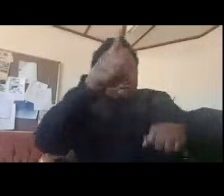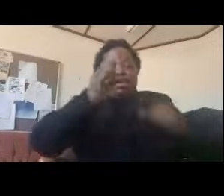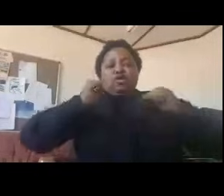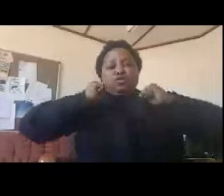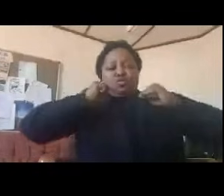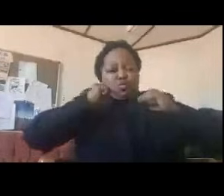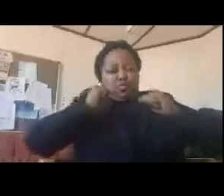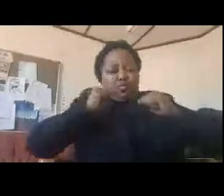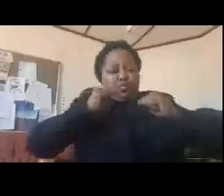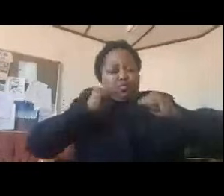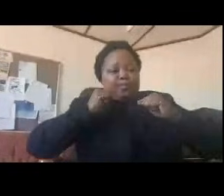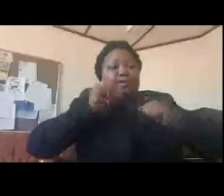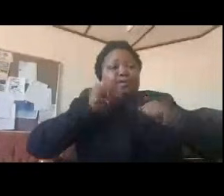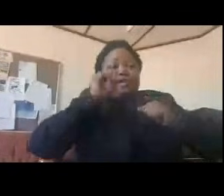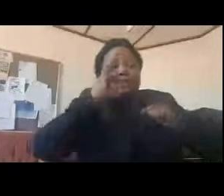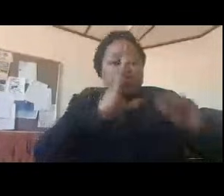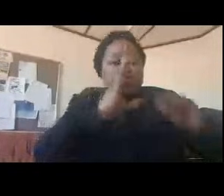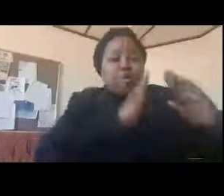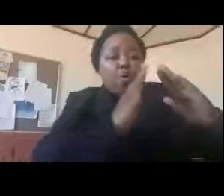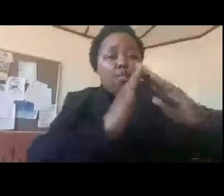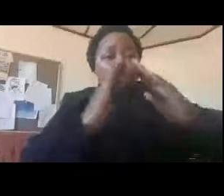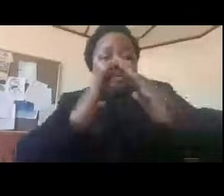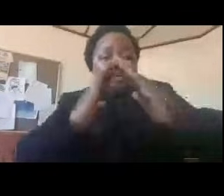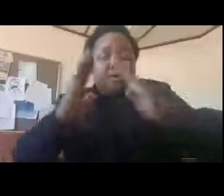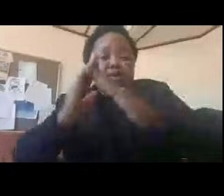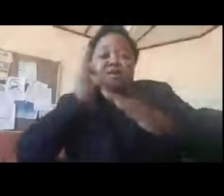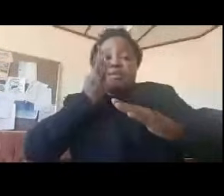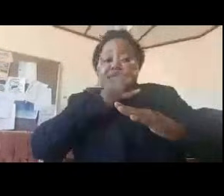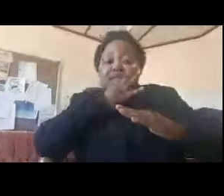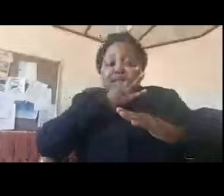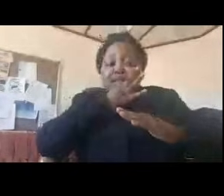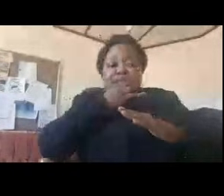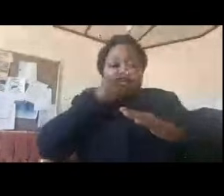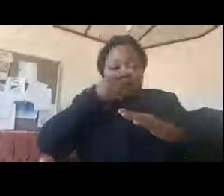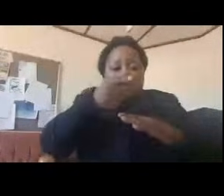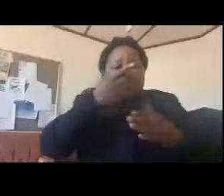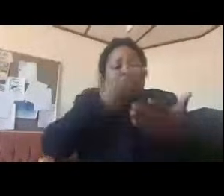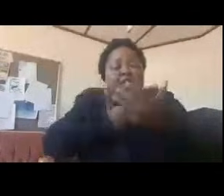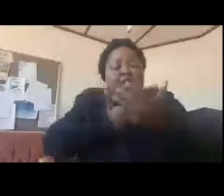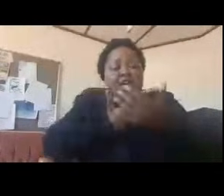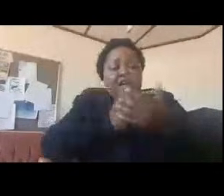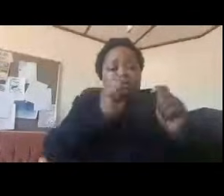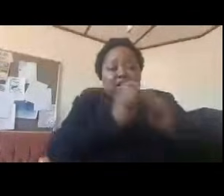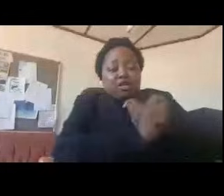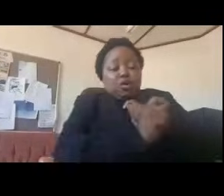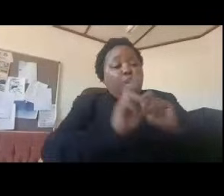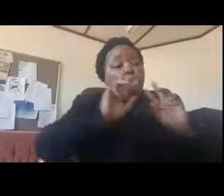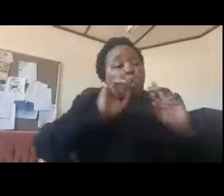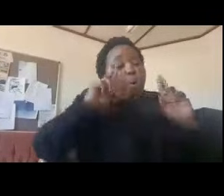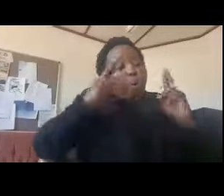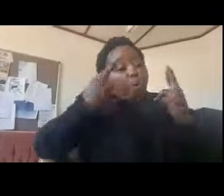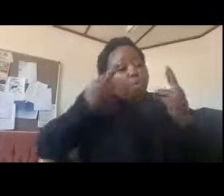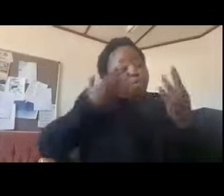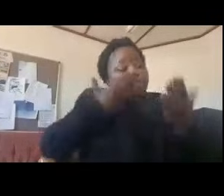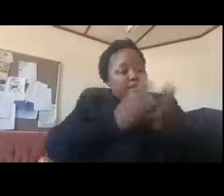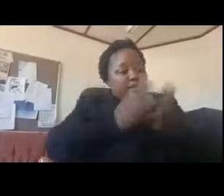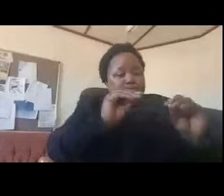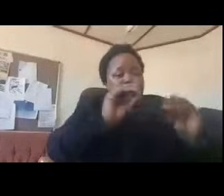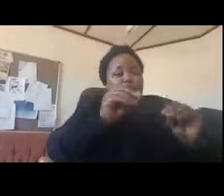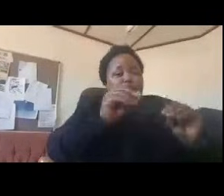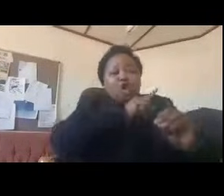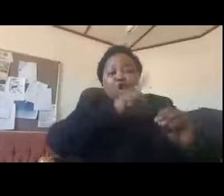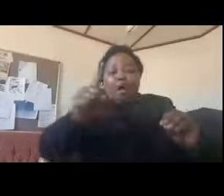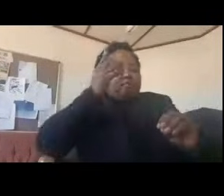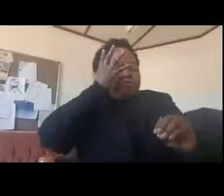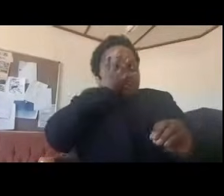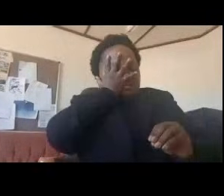If the community shames the abuser instead of the survivor, the shelter becomes a place of hope, not a place of shame. We